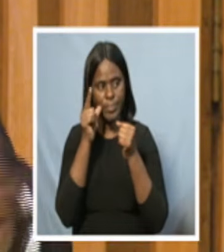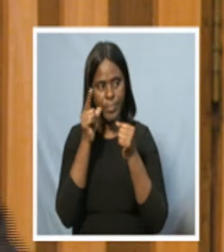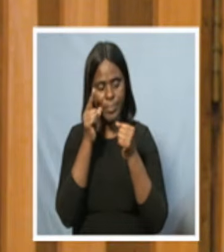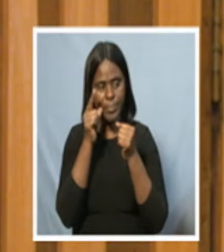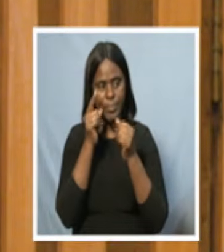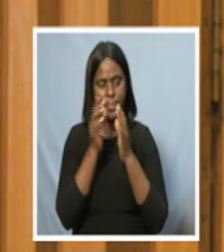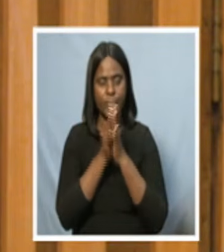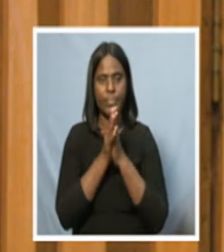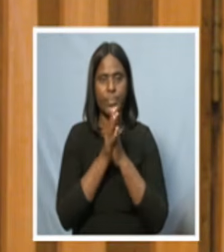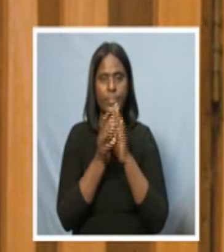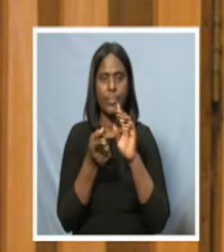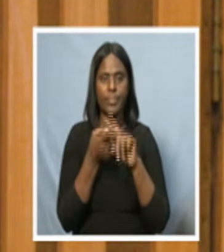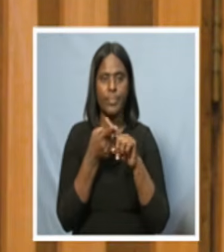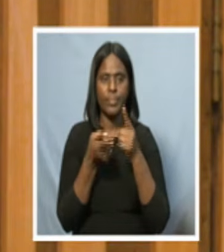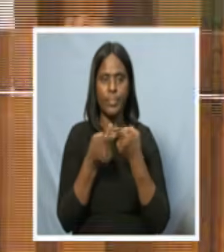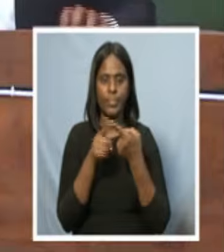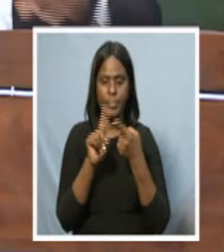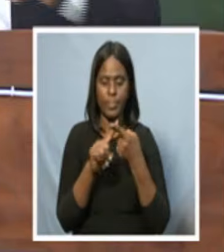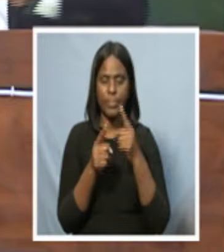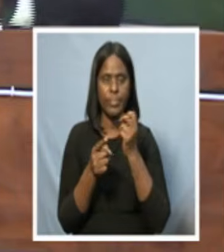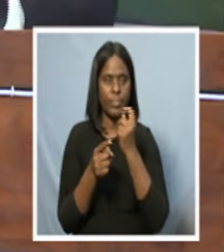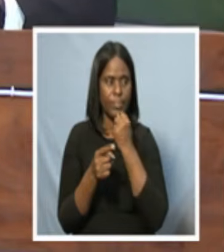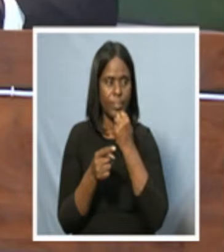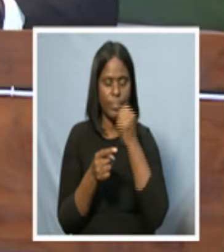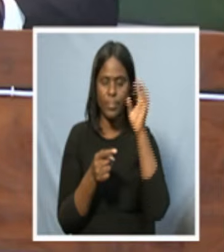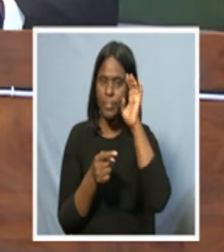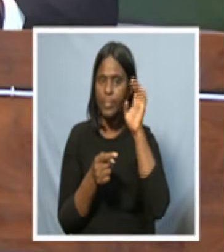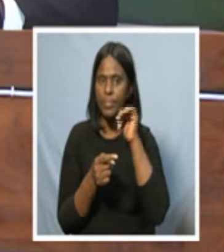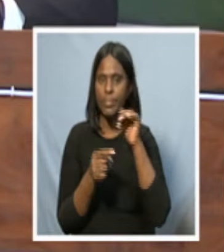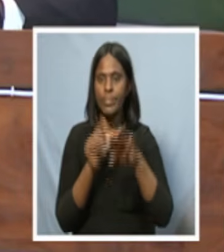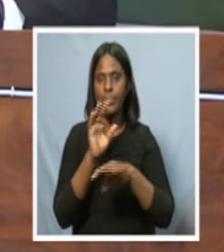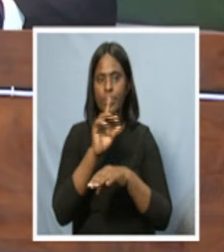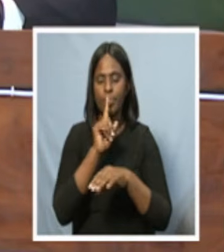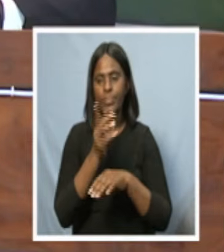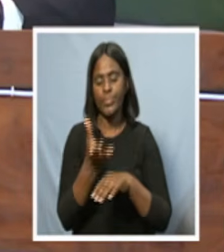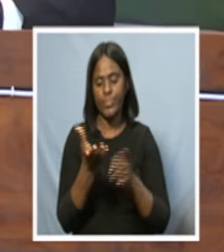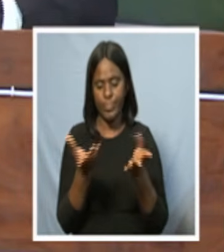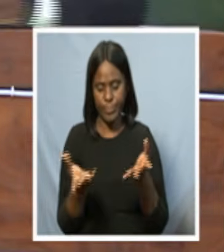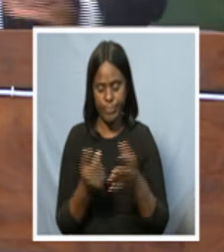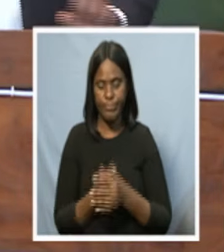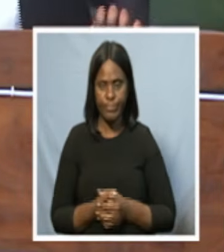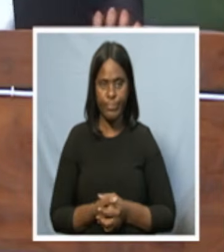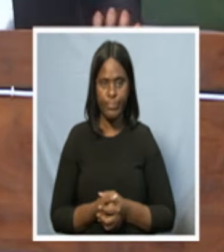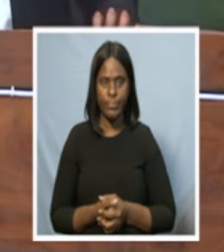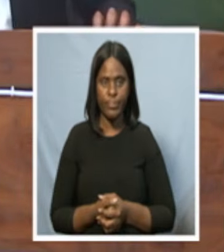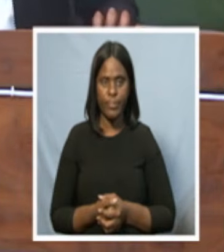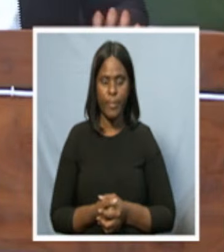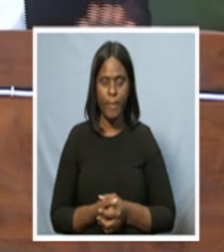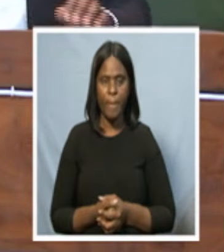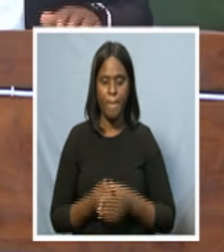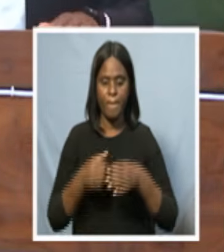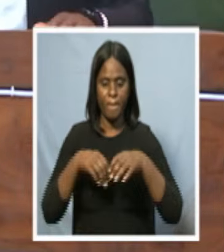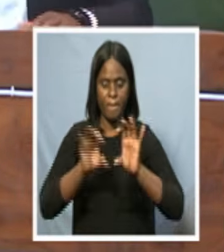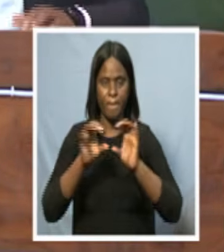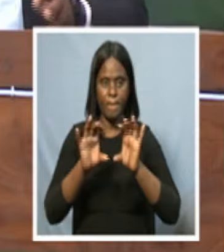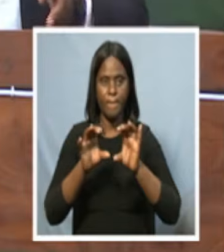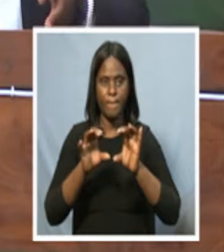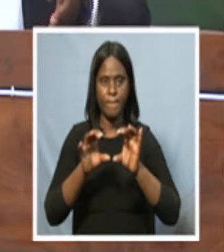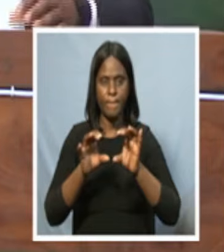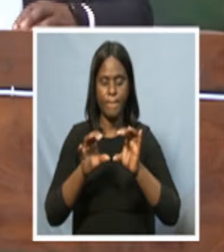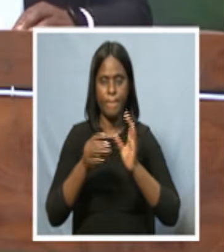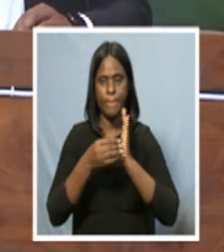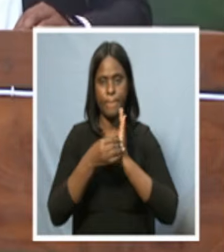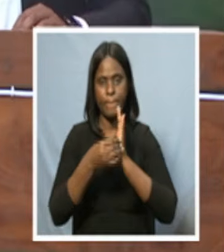we know that our colleagues Taza and Claudette will be here in the afternoon. Yes, indeed. They'll be here, of course, giving you the continuity and guiding you through